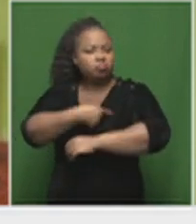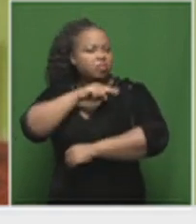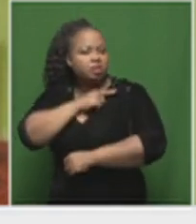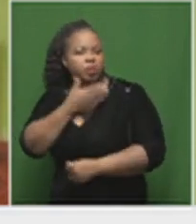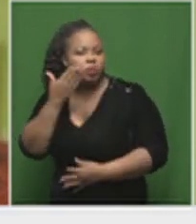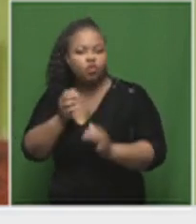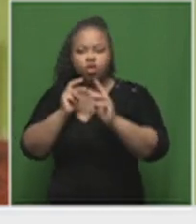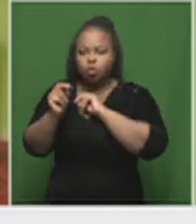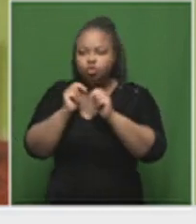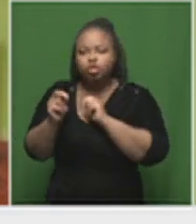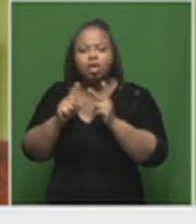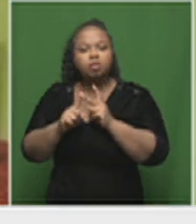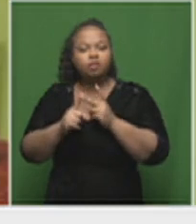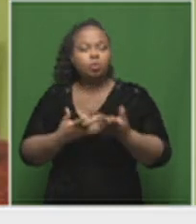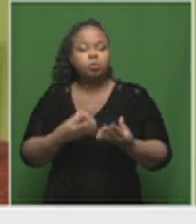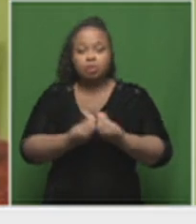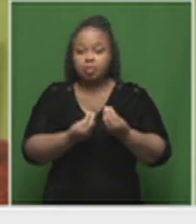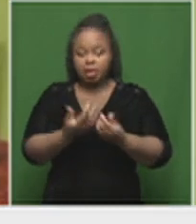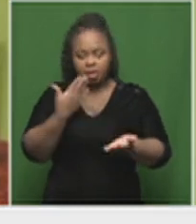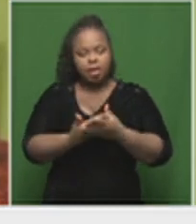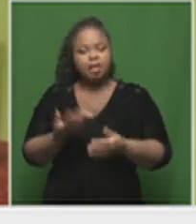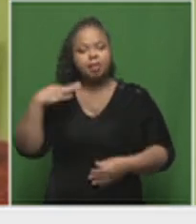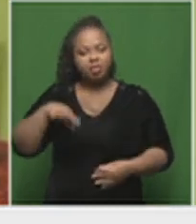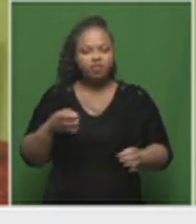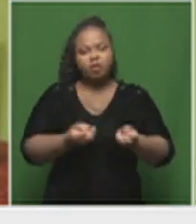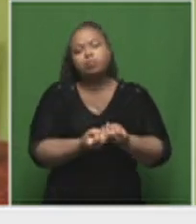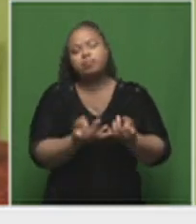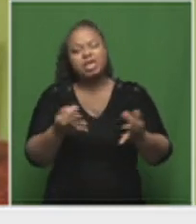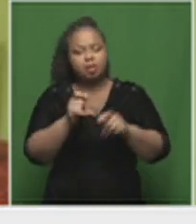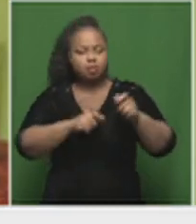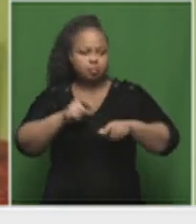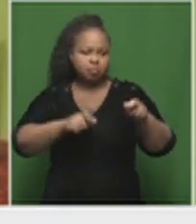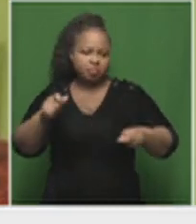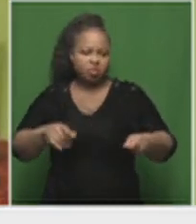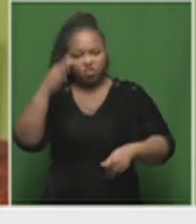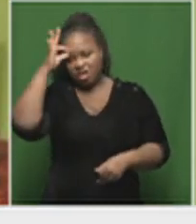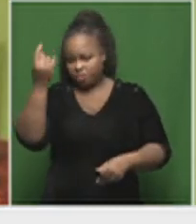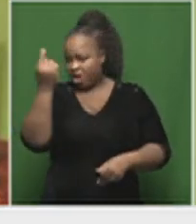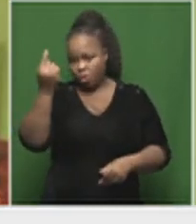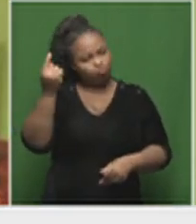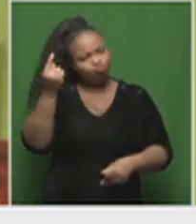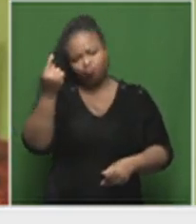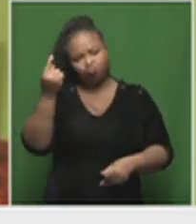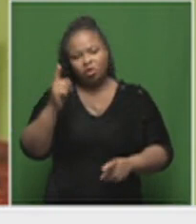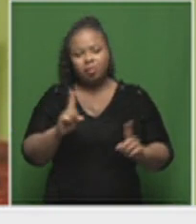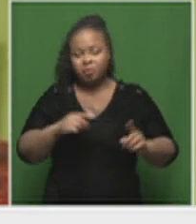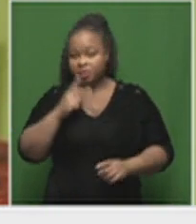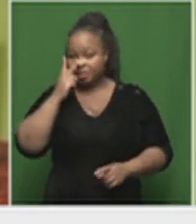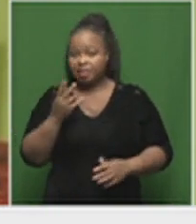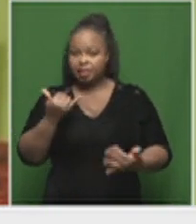bargain for public goods that will benefit the wider population. And of course, in this instance, we see